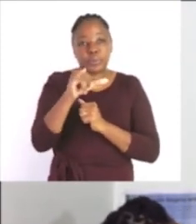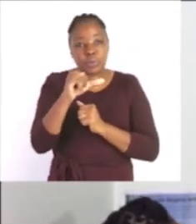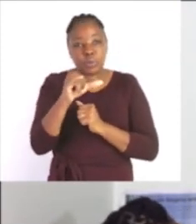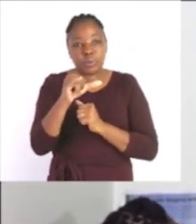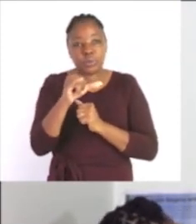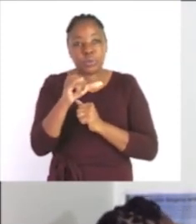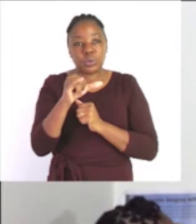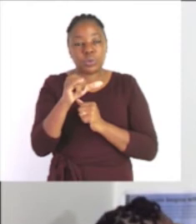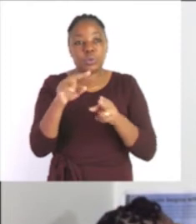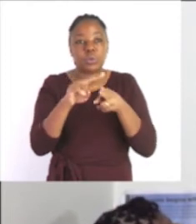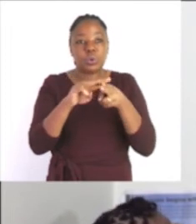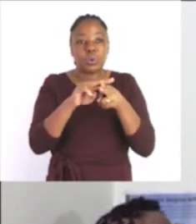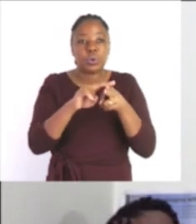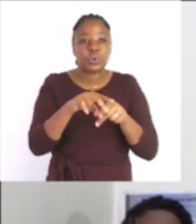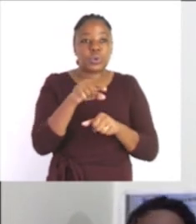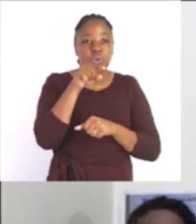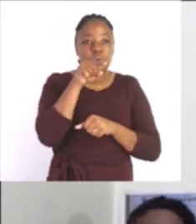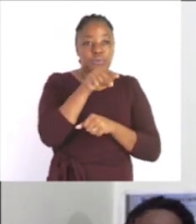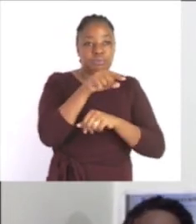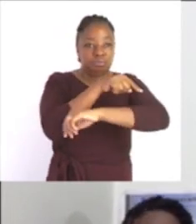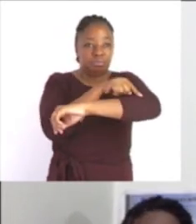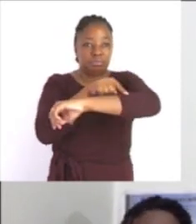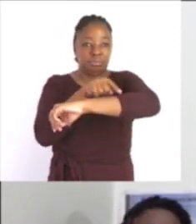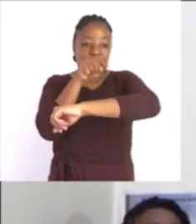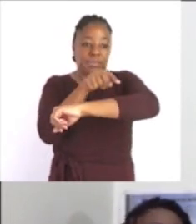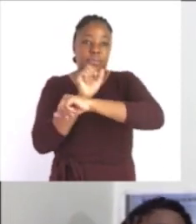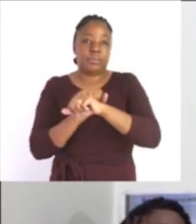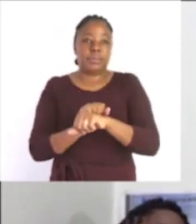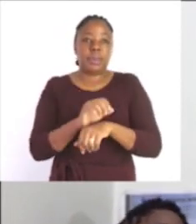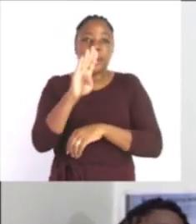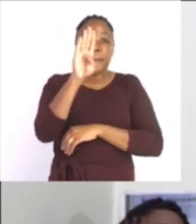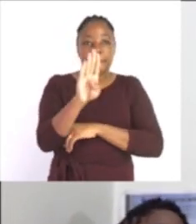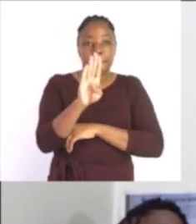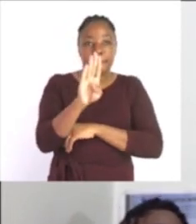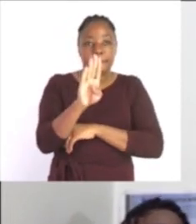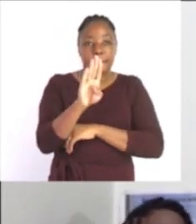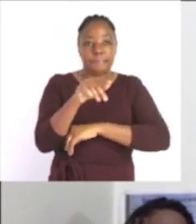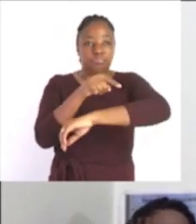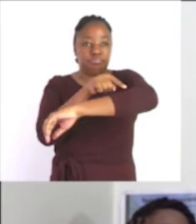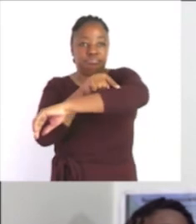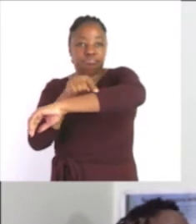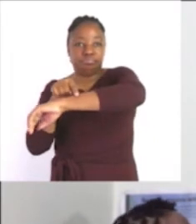Here we have b and then a dash. So if we were to add the oi, it would